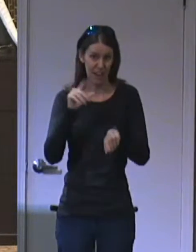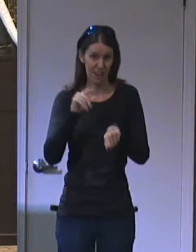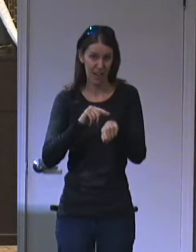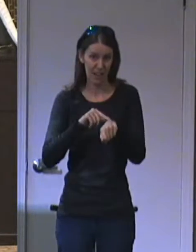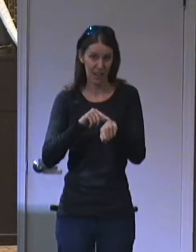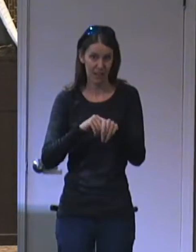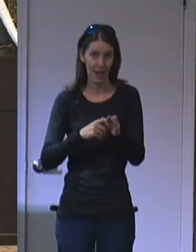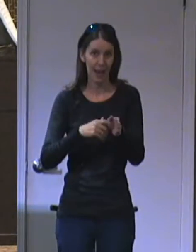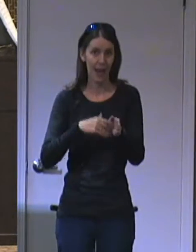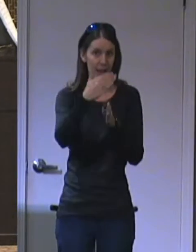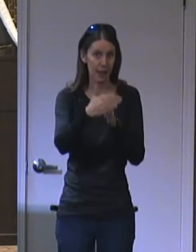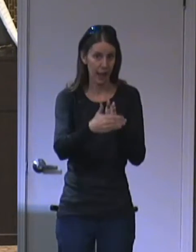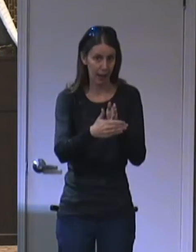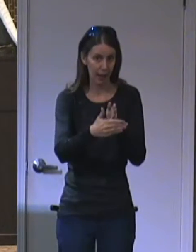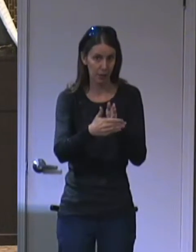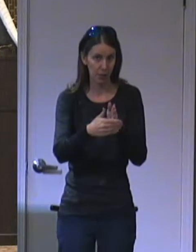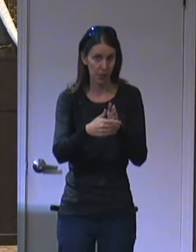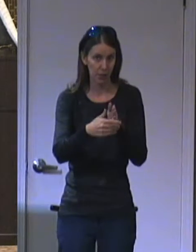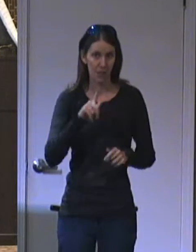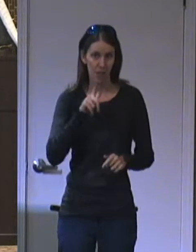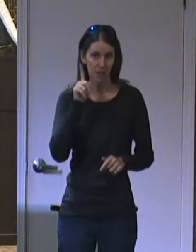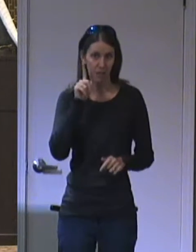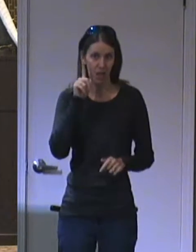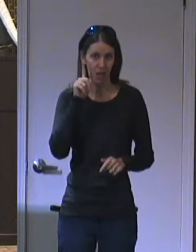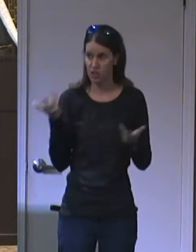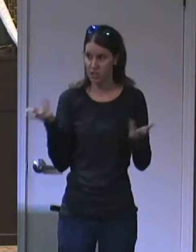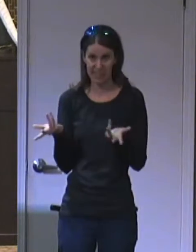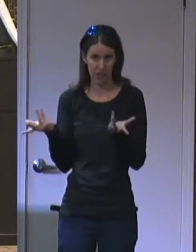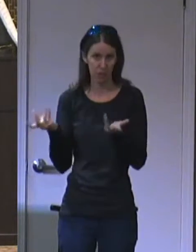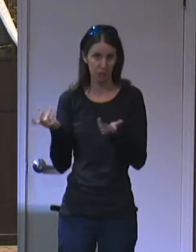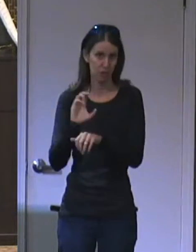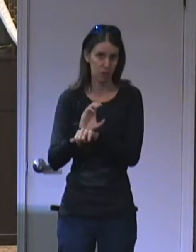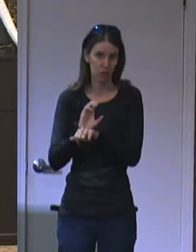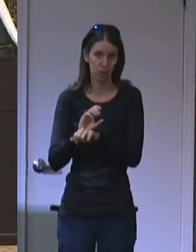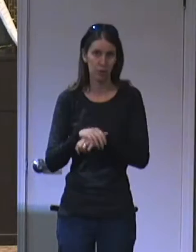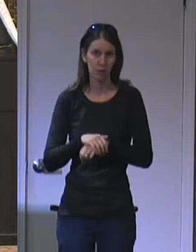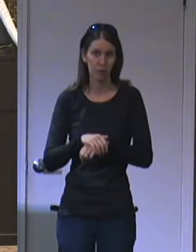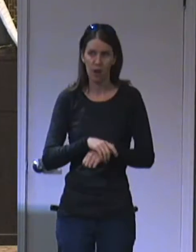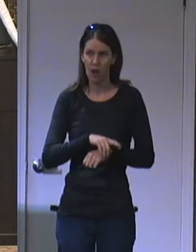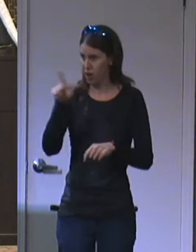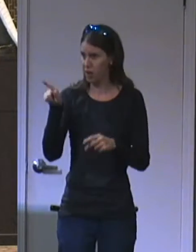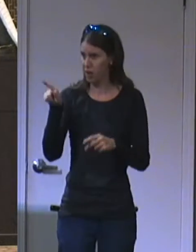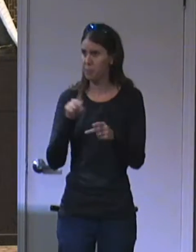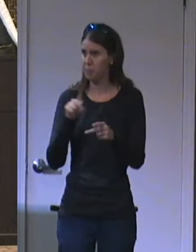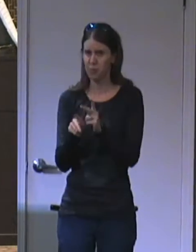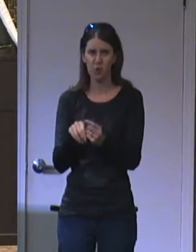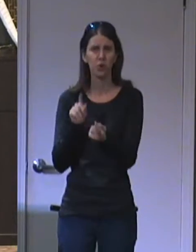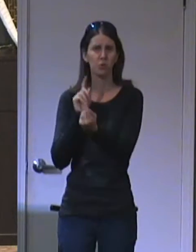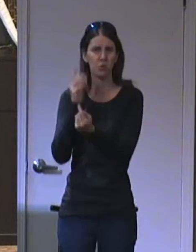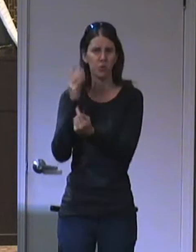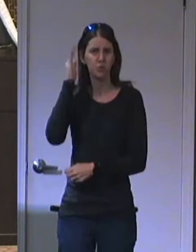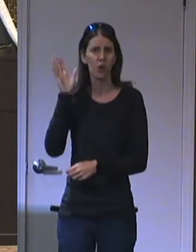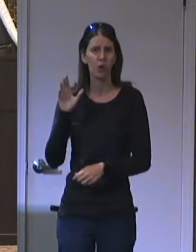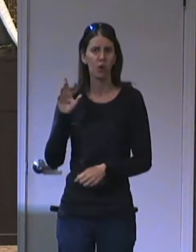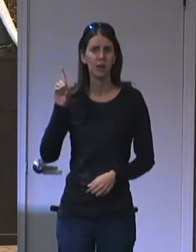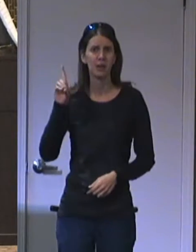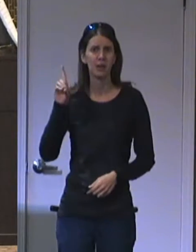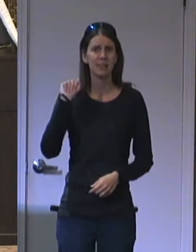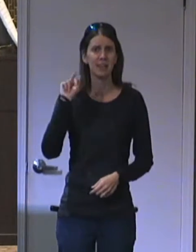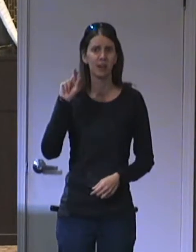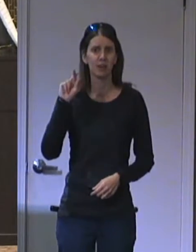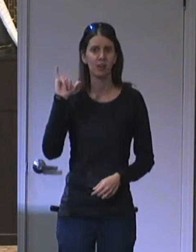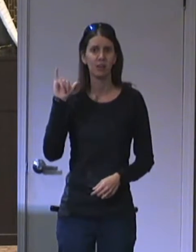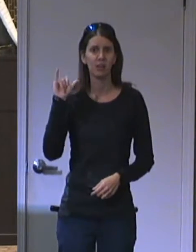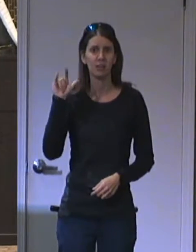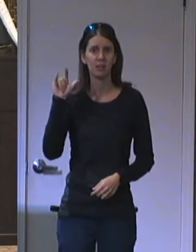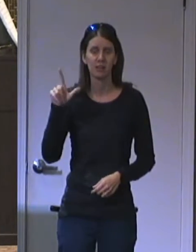And then after that, there'll be a luncheon here at the church. So all of you who want to participate in that will